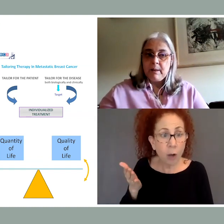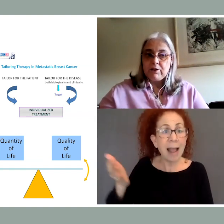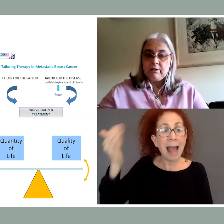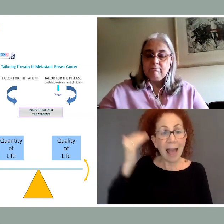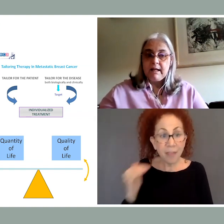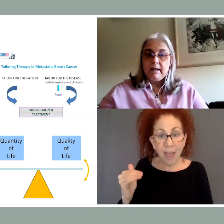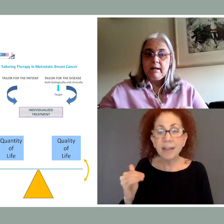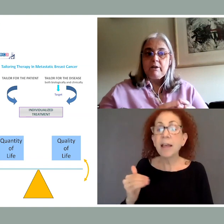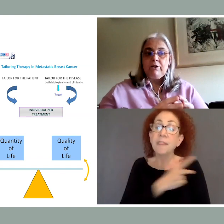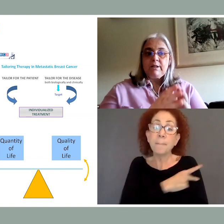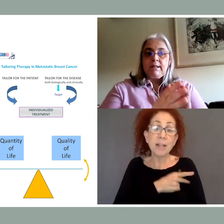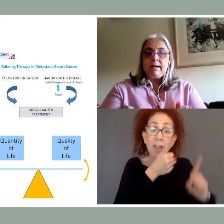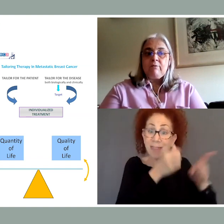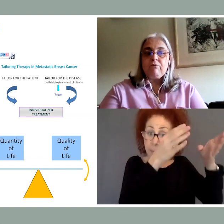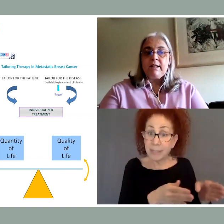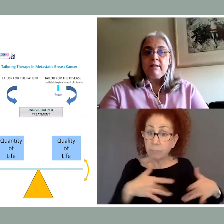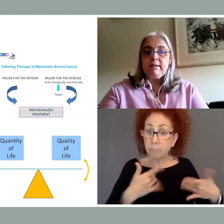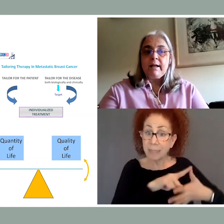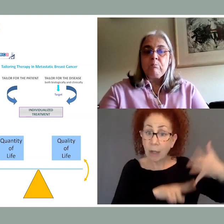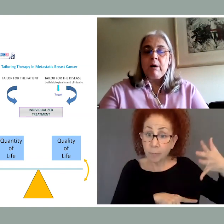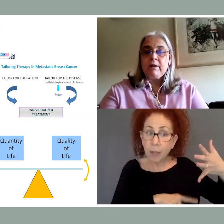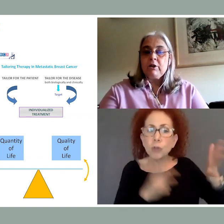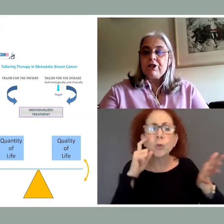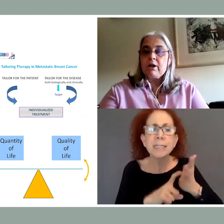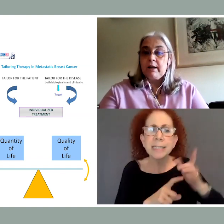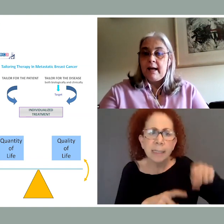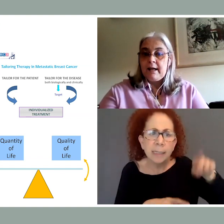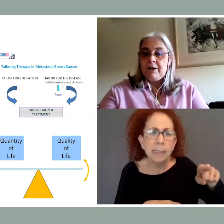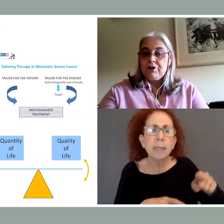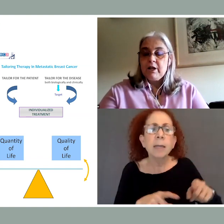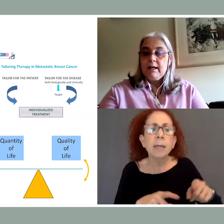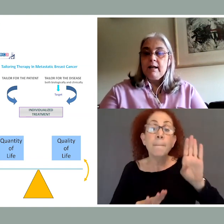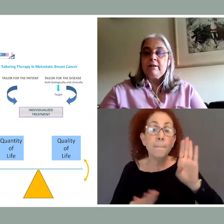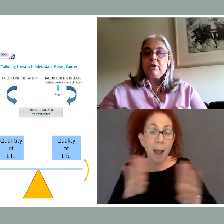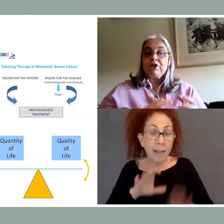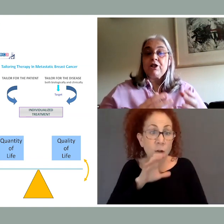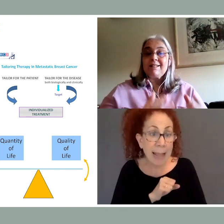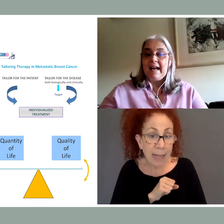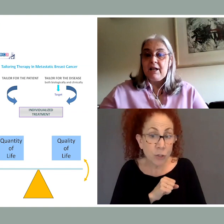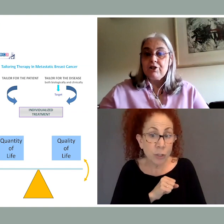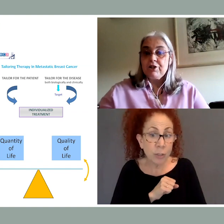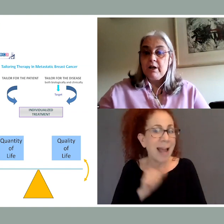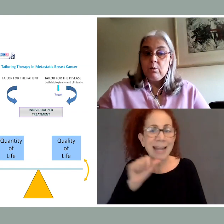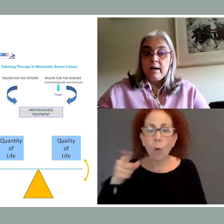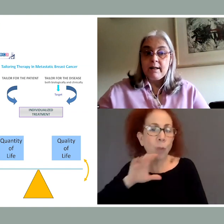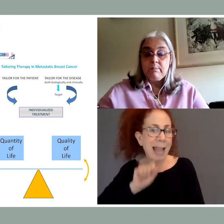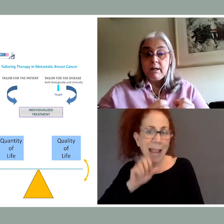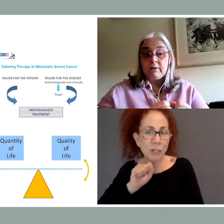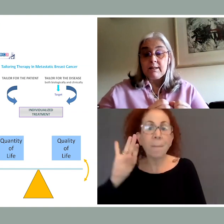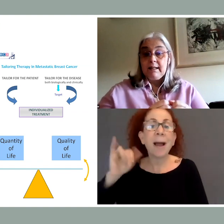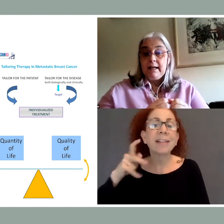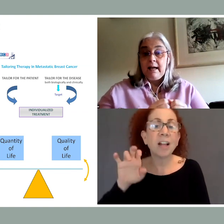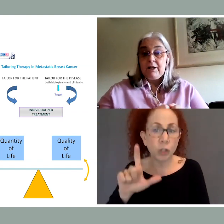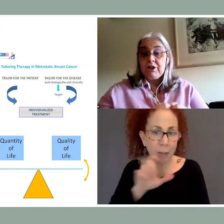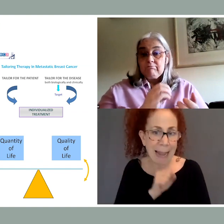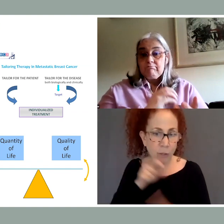of the patient. You see that I've written there biological age and not just age. Why?